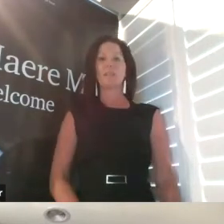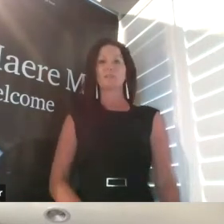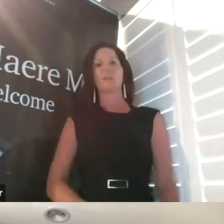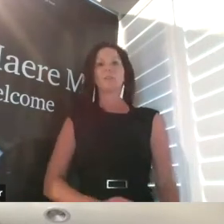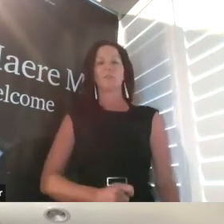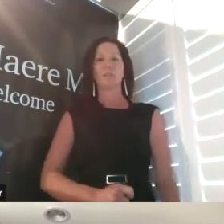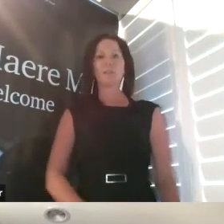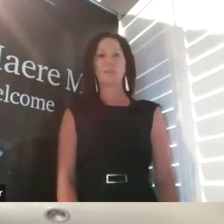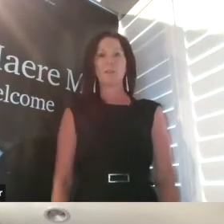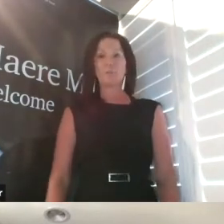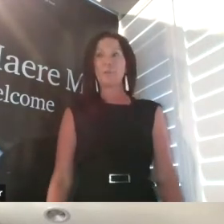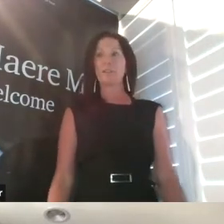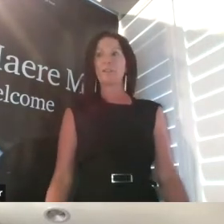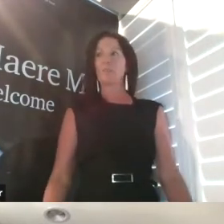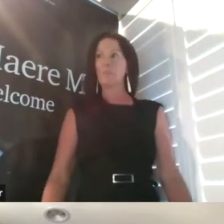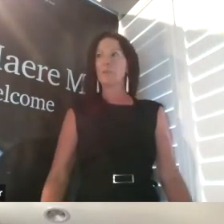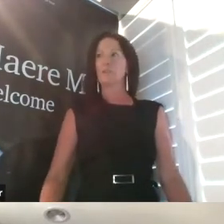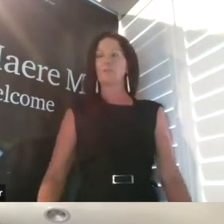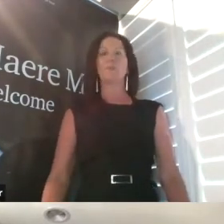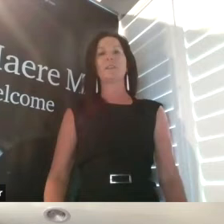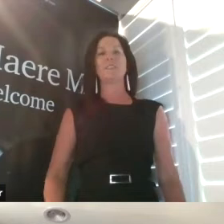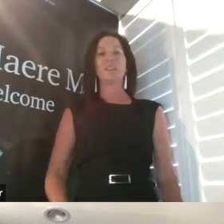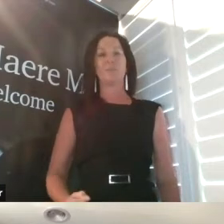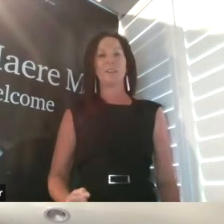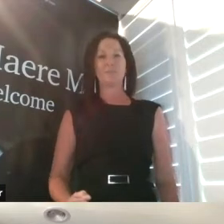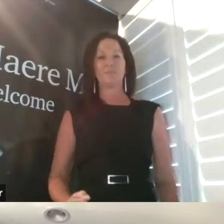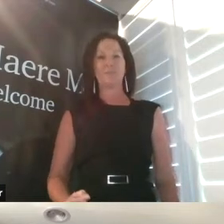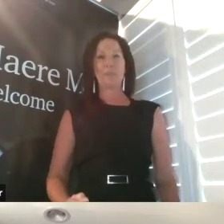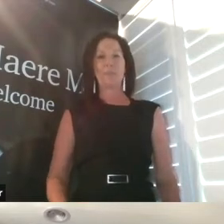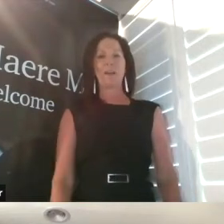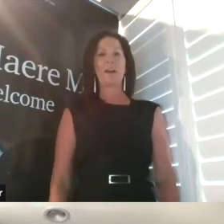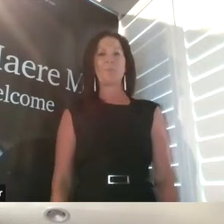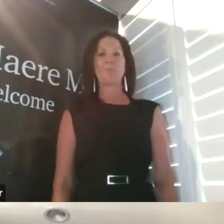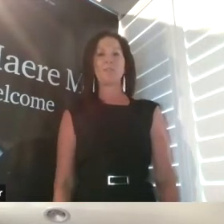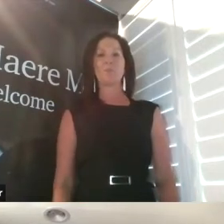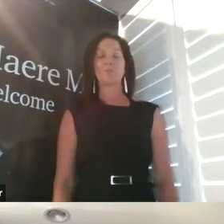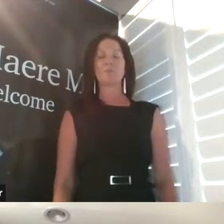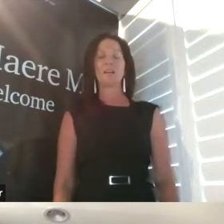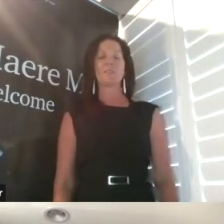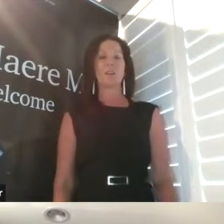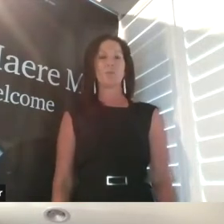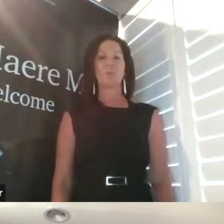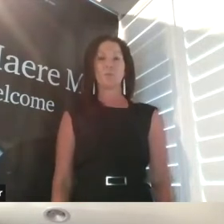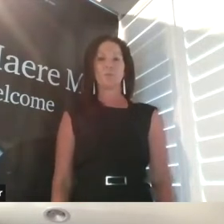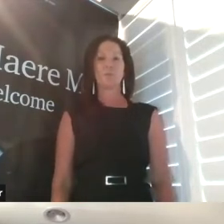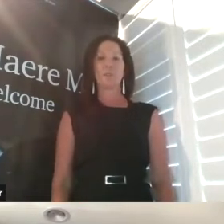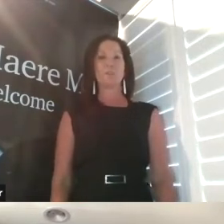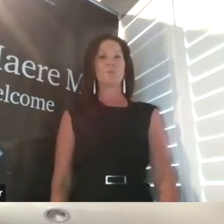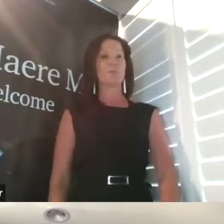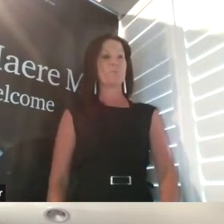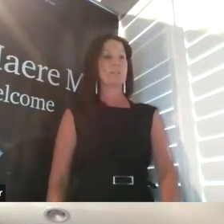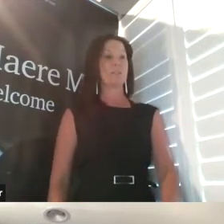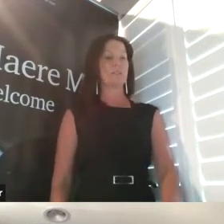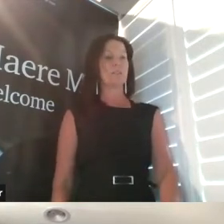ki te matakaroina. Piki, piki, piki te ora. A piti hono tātai hono,